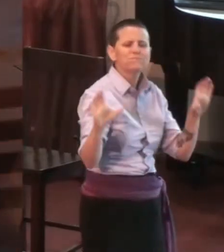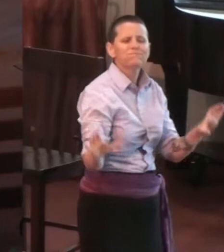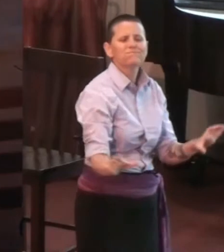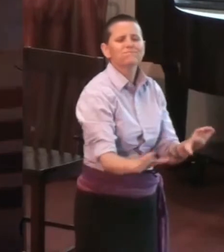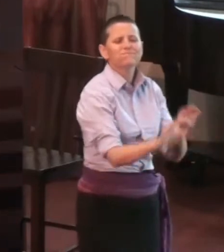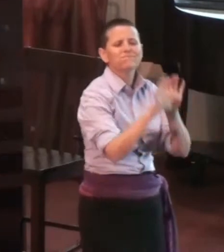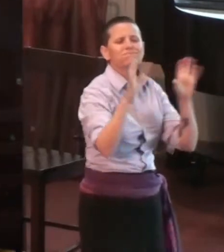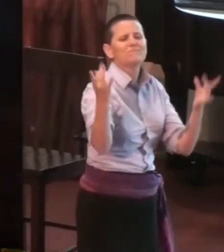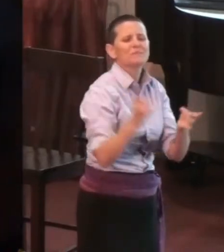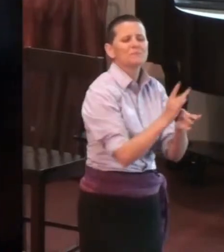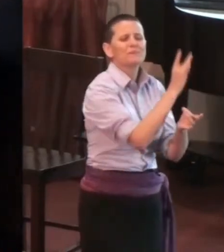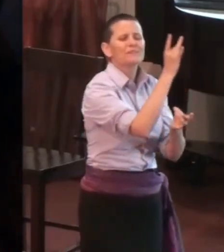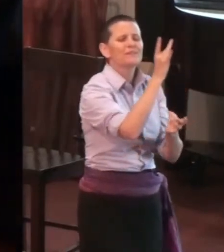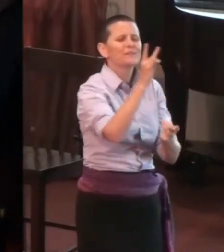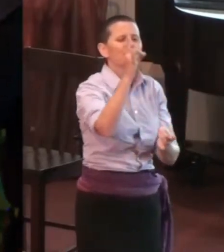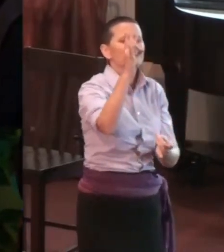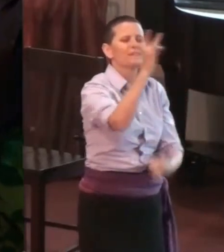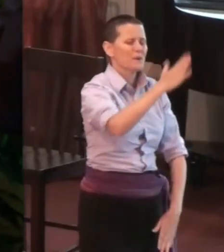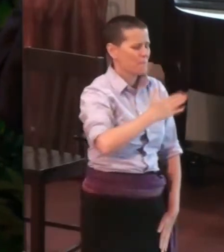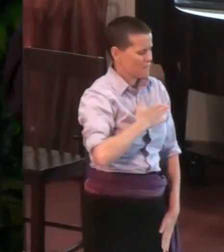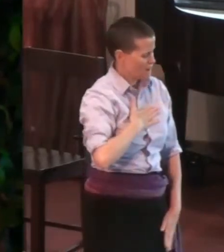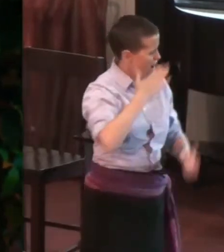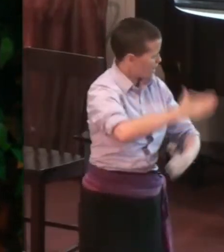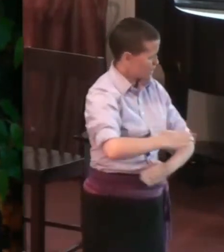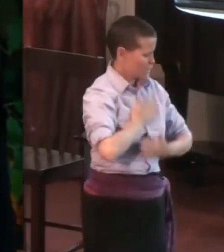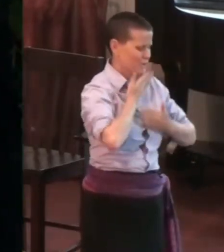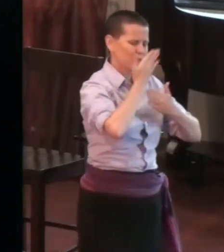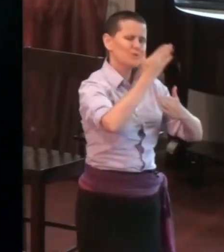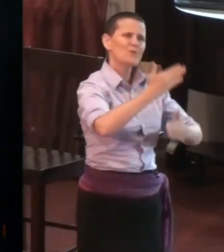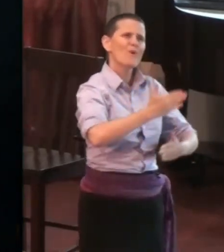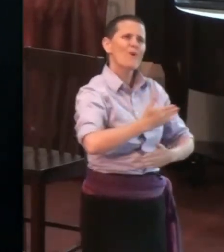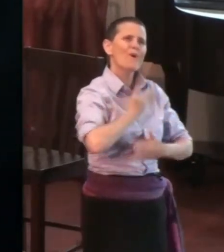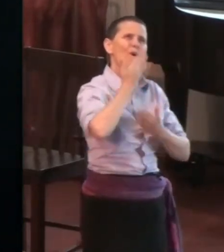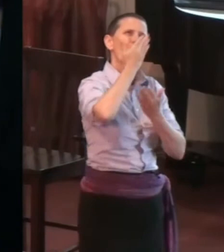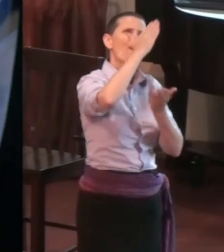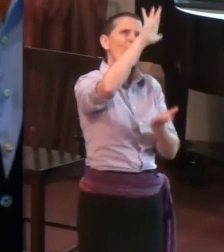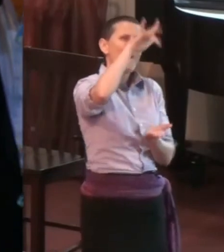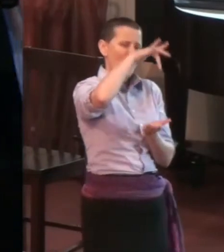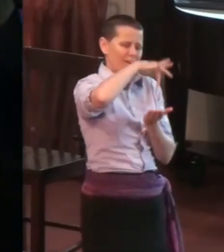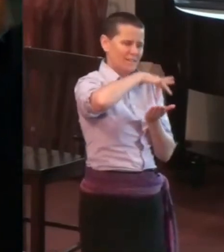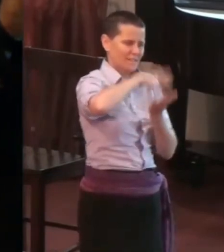Spirit, you're the center of my joy.